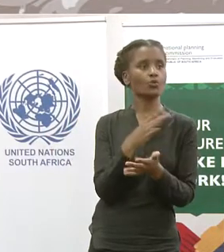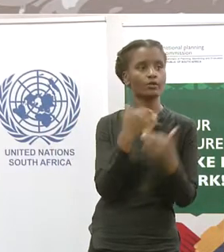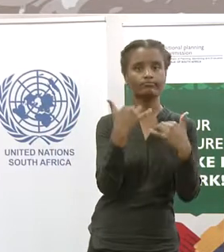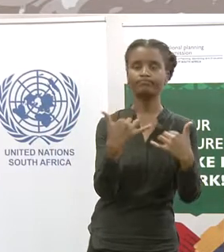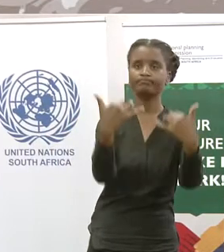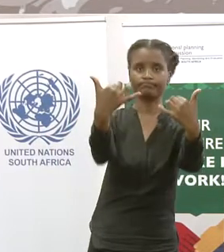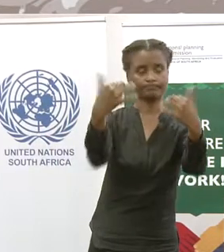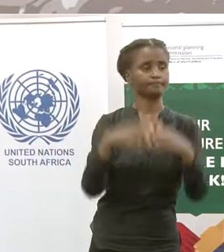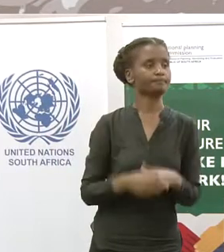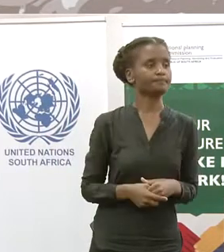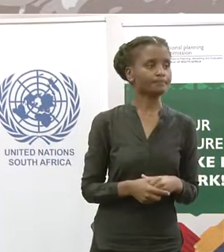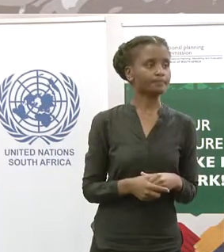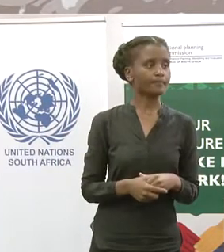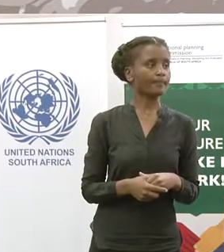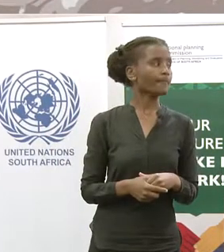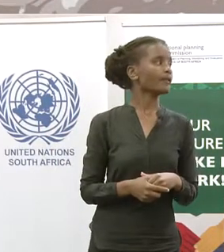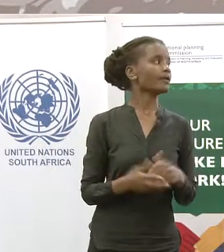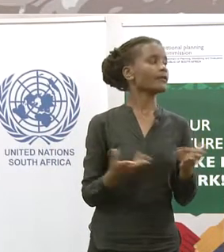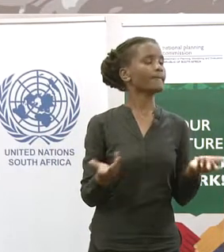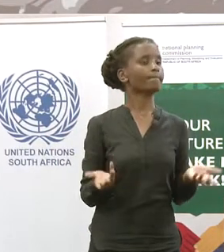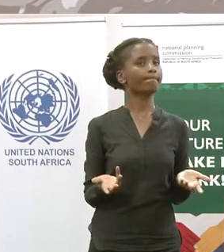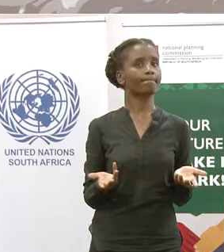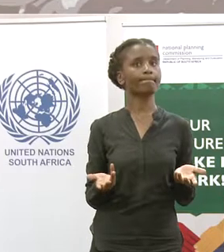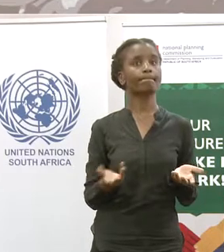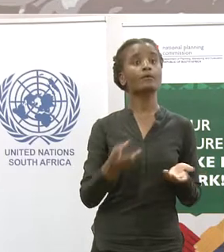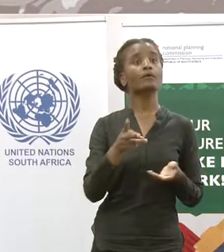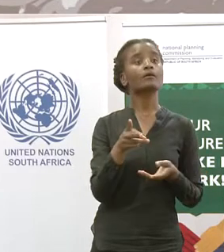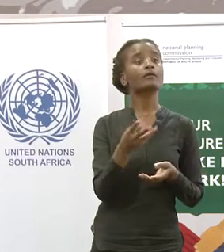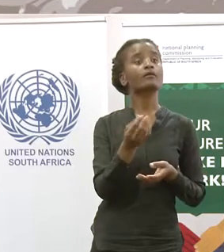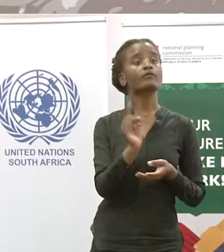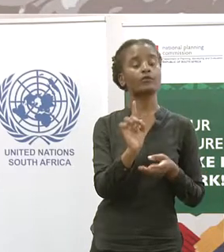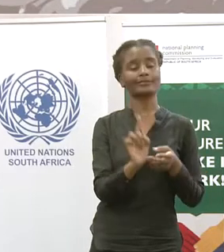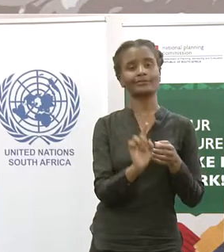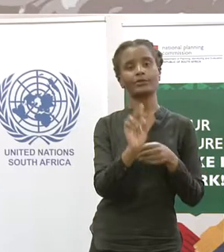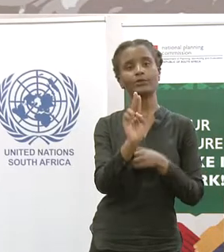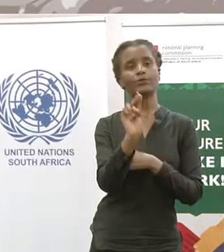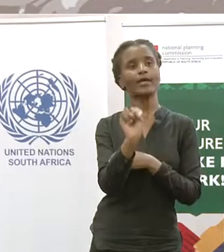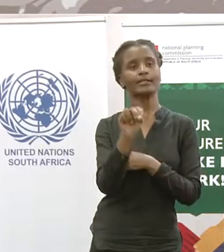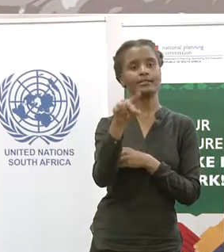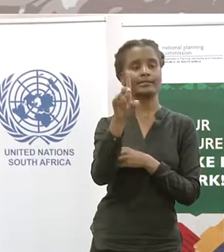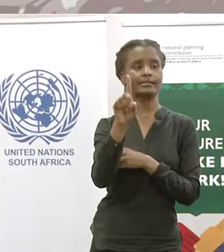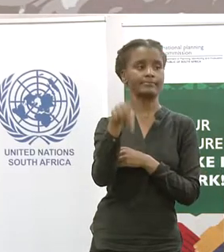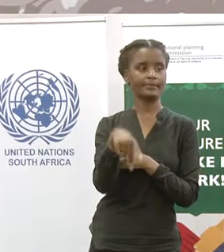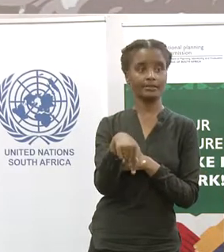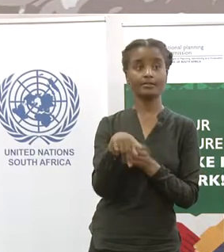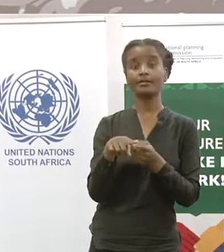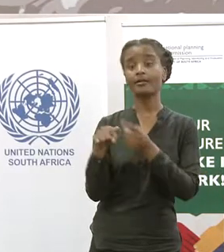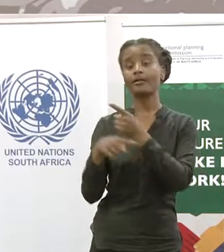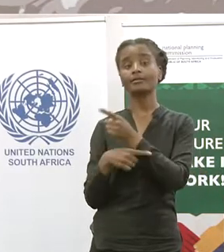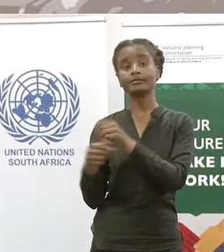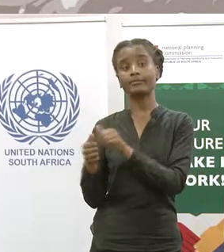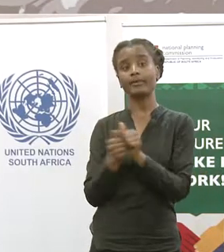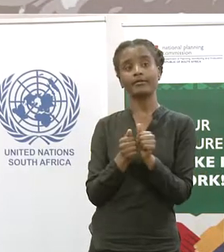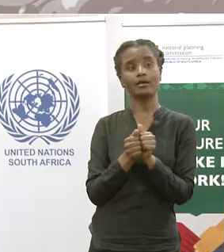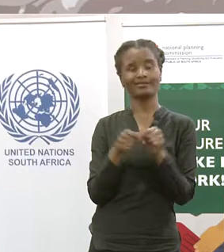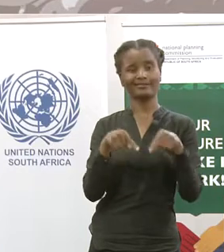today. Then we would have the UNDP, and lastly, as a partner specific to